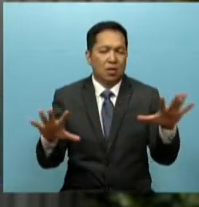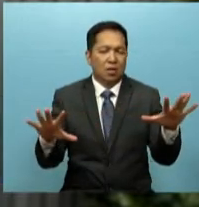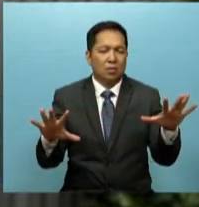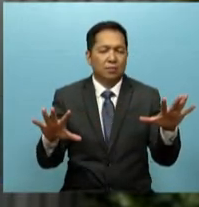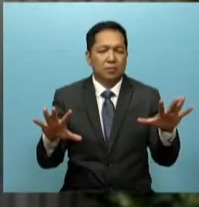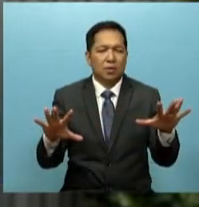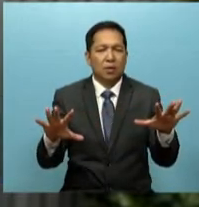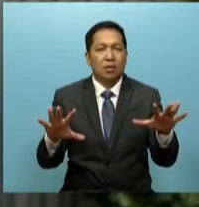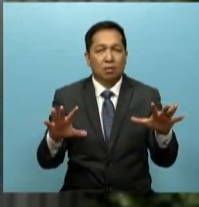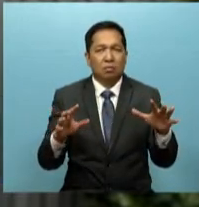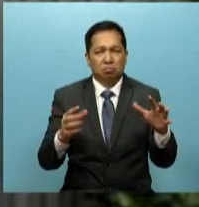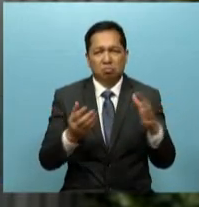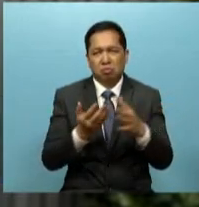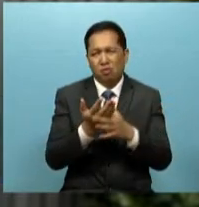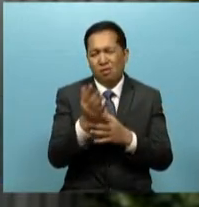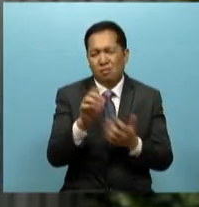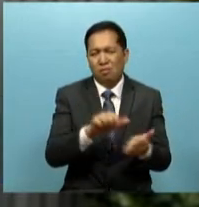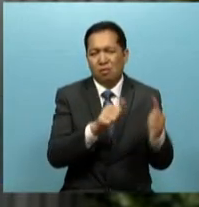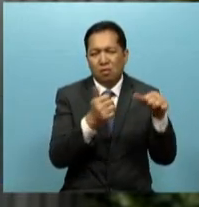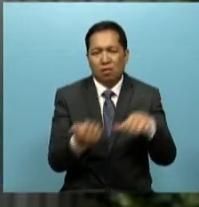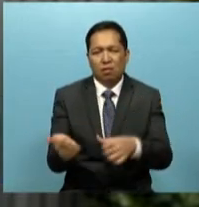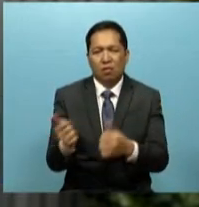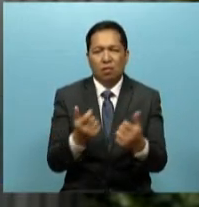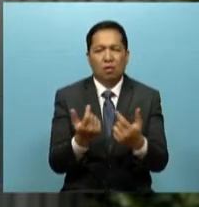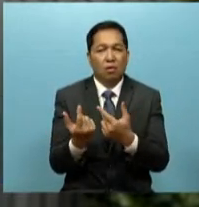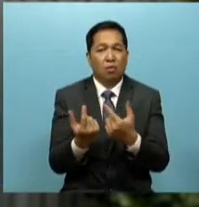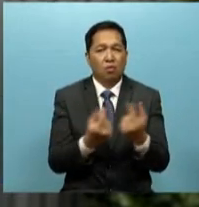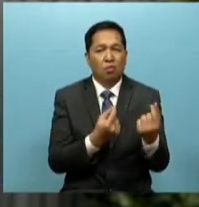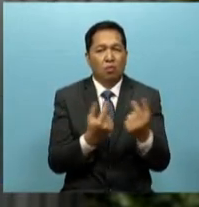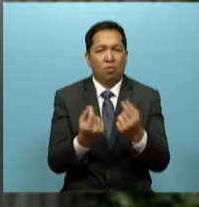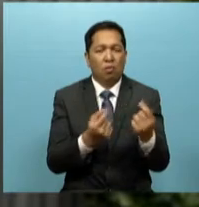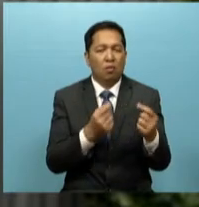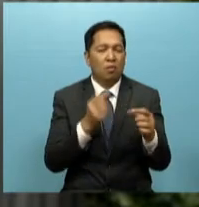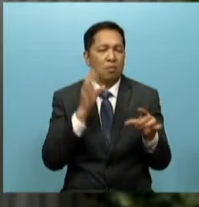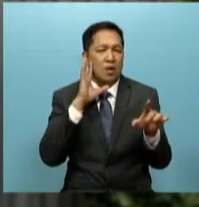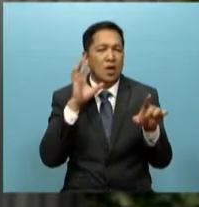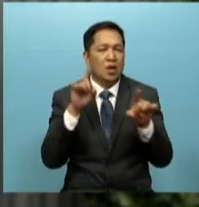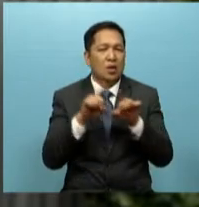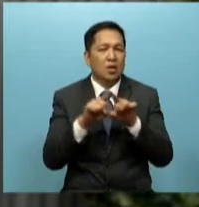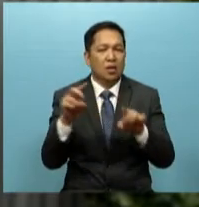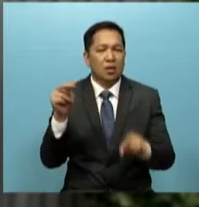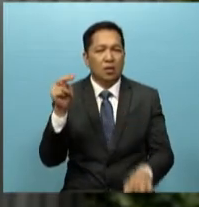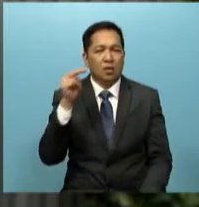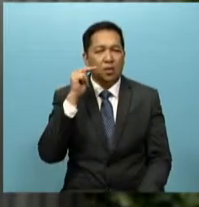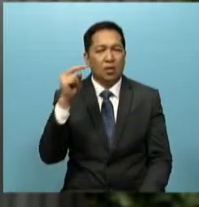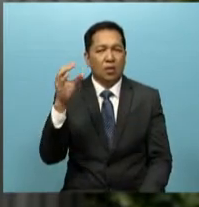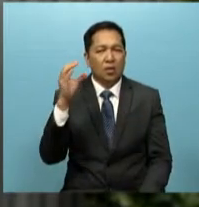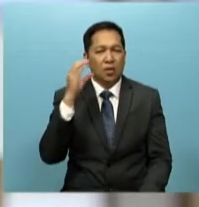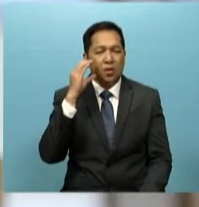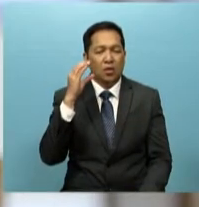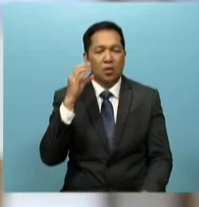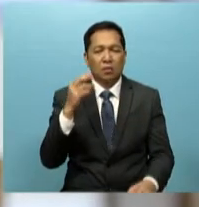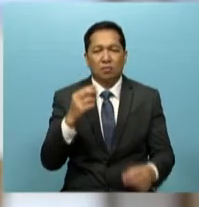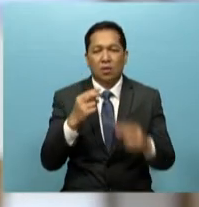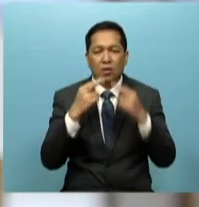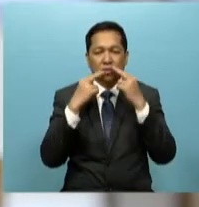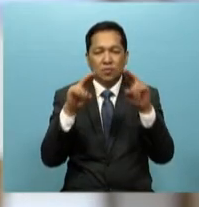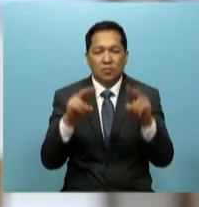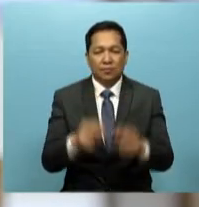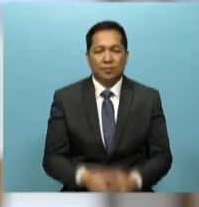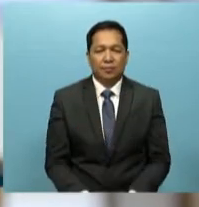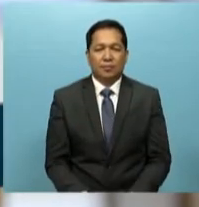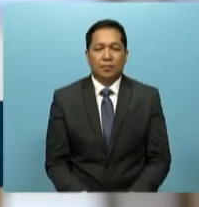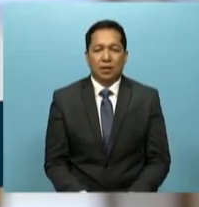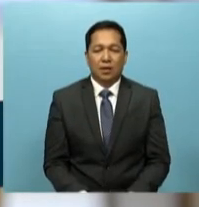this, another holy baptism has been conducted there. Sister Nicole Constantino tells us more. It